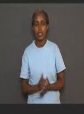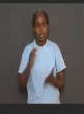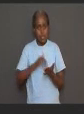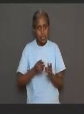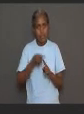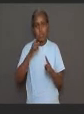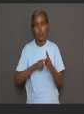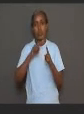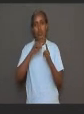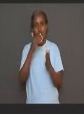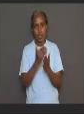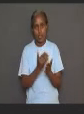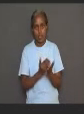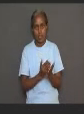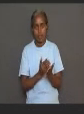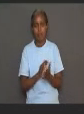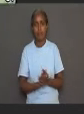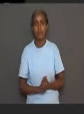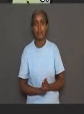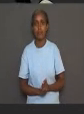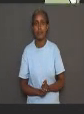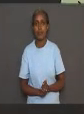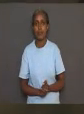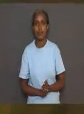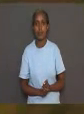Let's get back to our lesson.